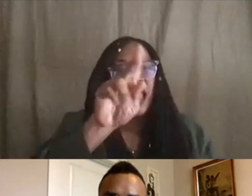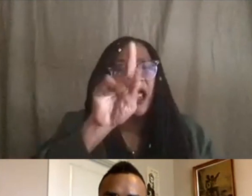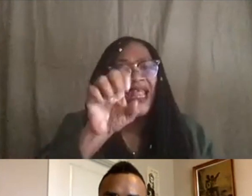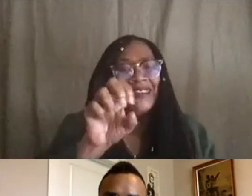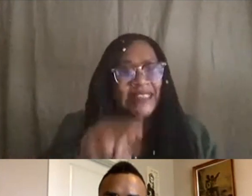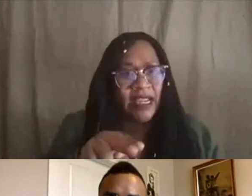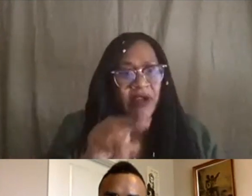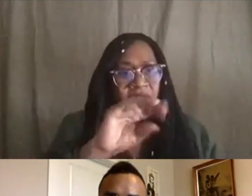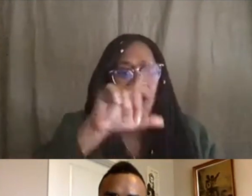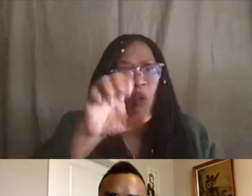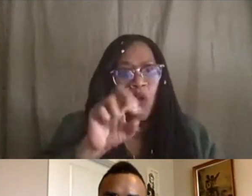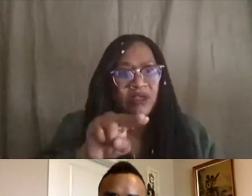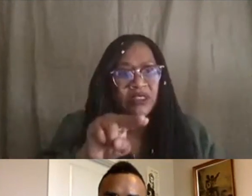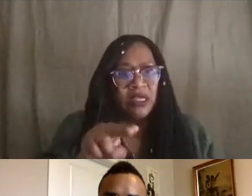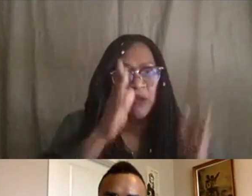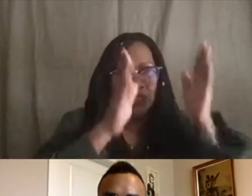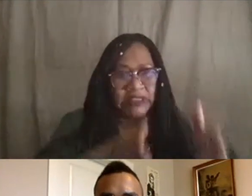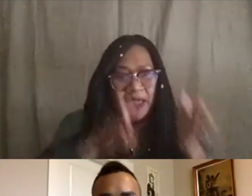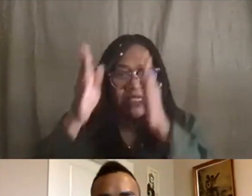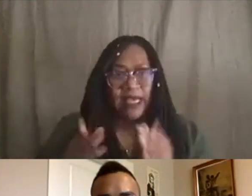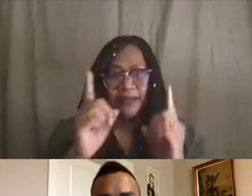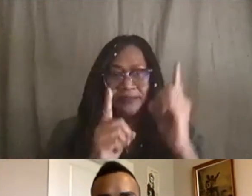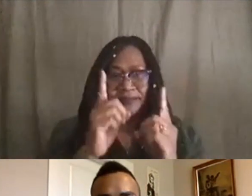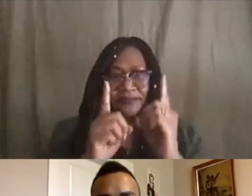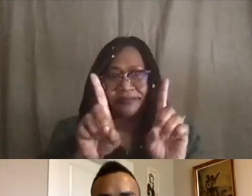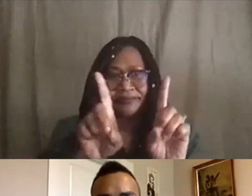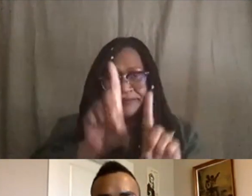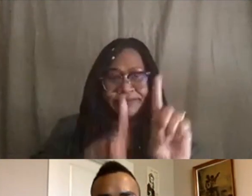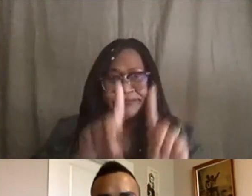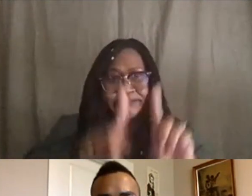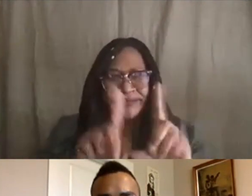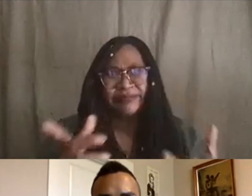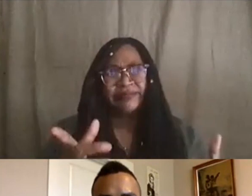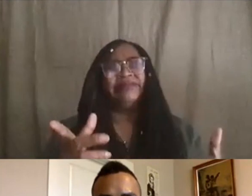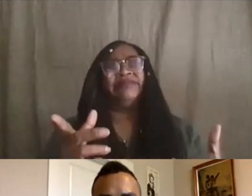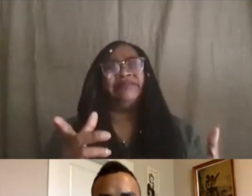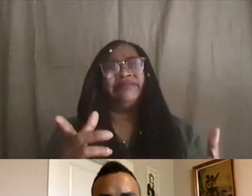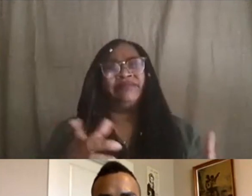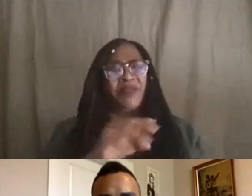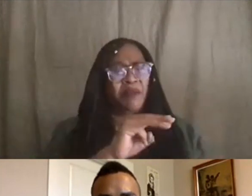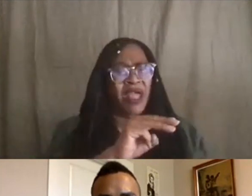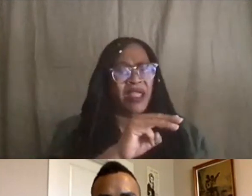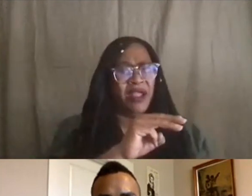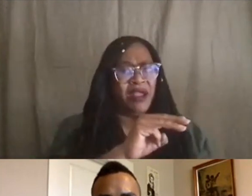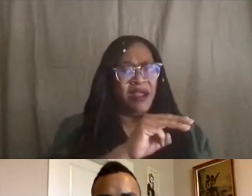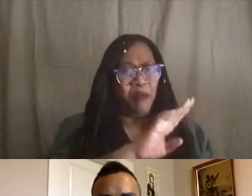side by side in the center of the paper. And there was a particular kind of equalness about that